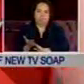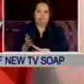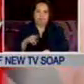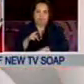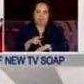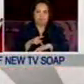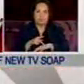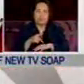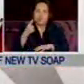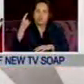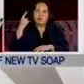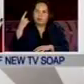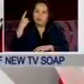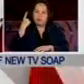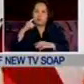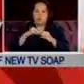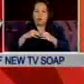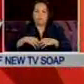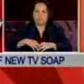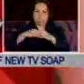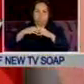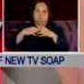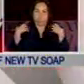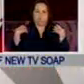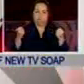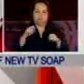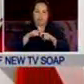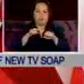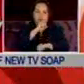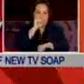sa pagpapatibay ng mga institusyon ng ating pamahalaan,